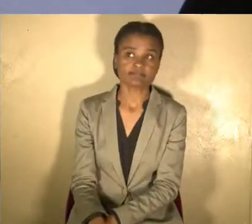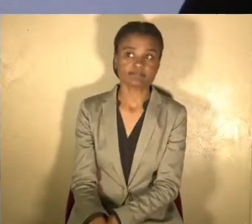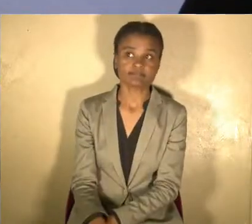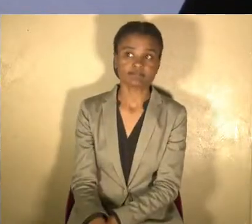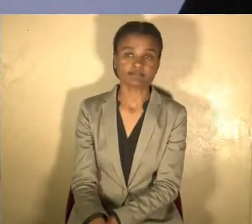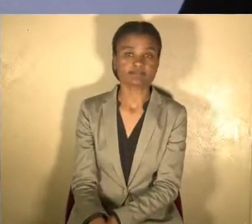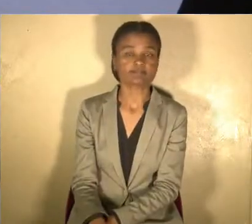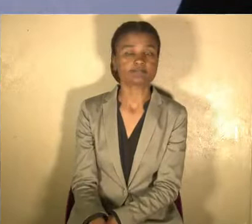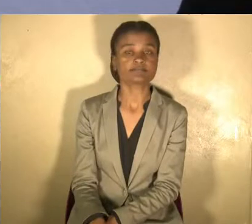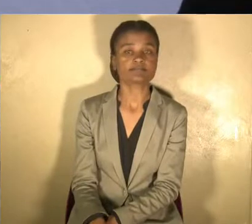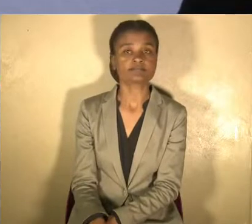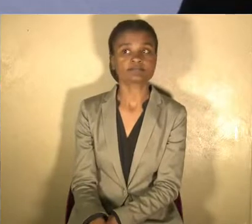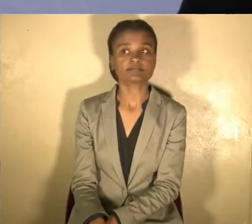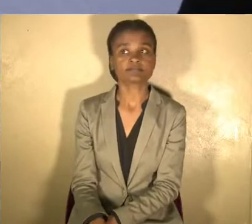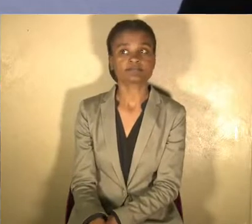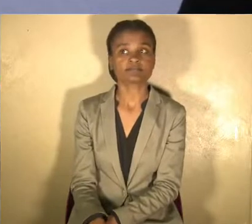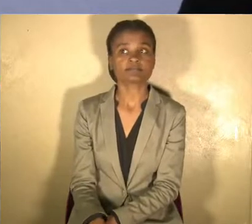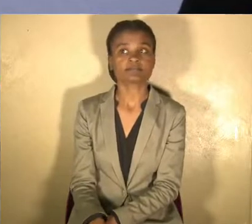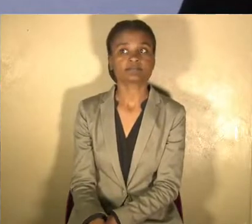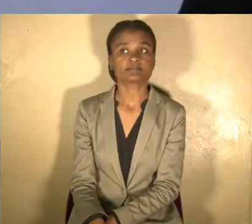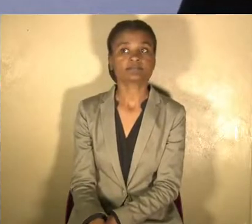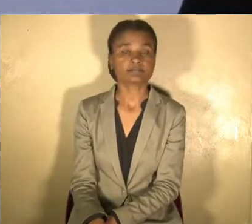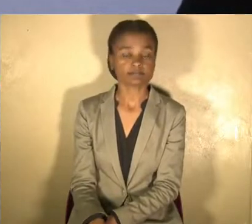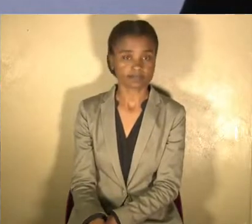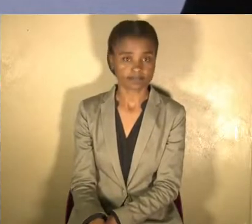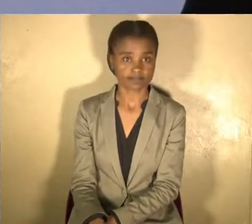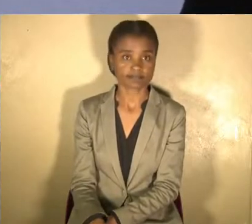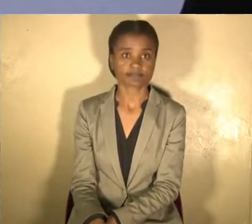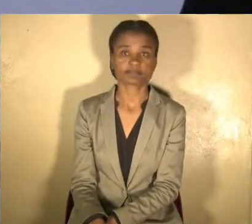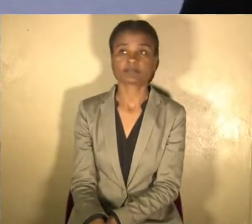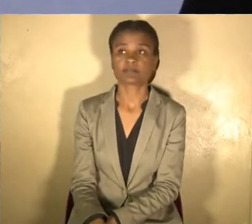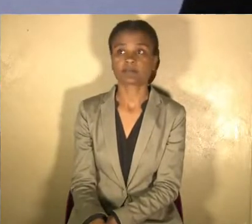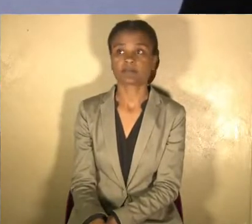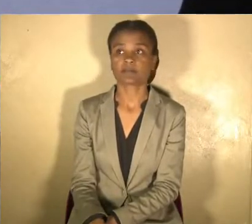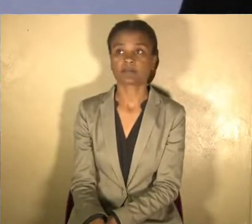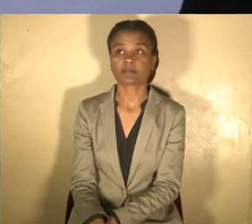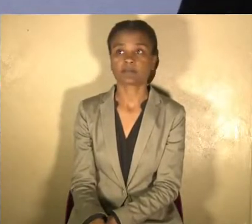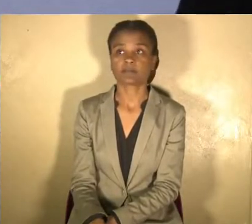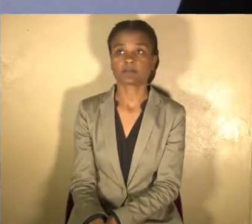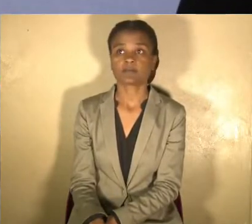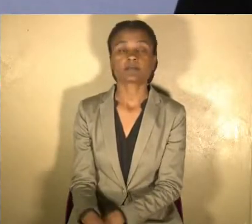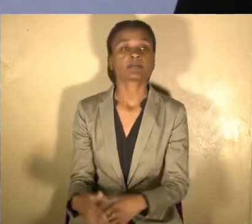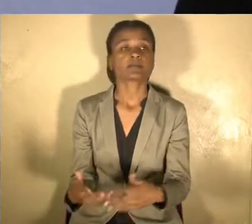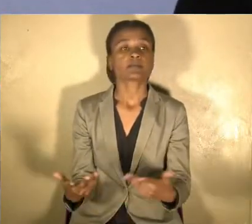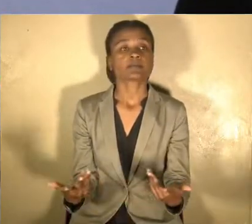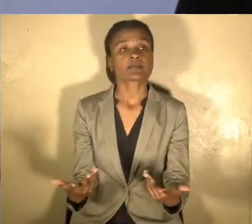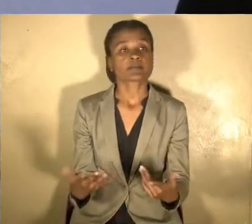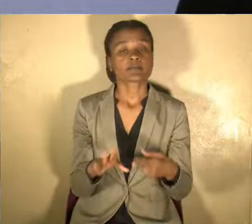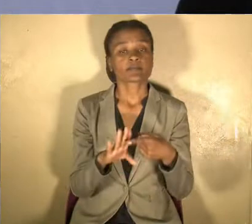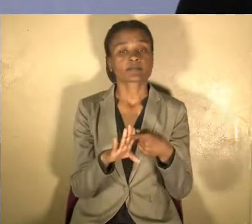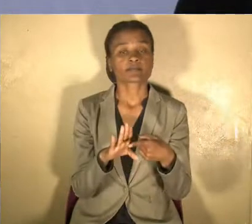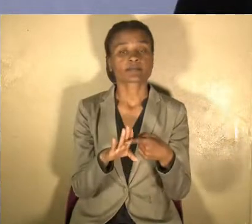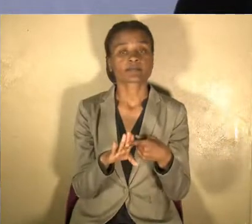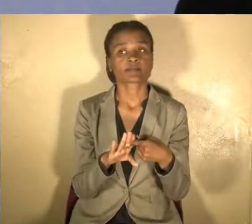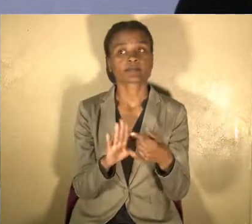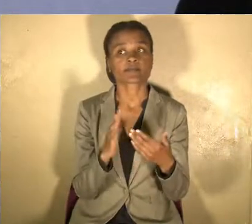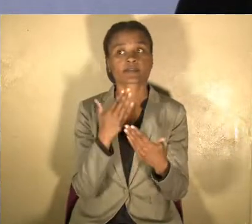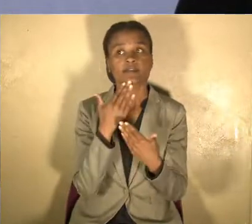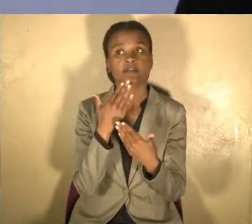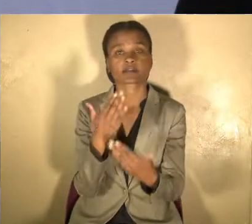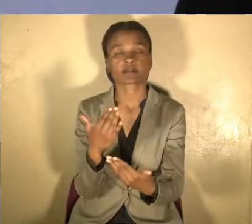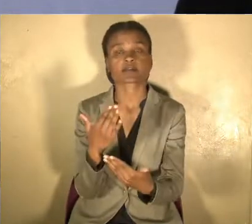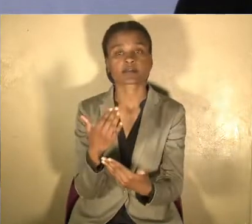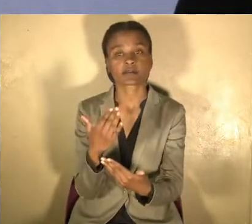Firstly, I would like to thank the host, Mayor